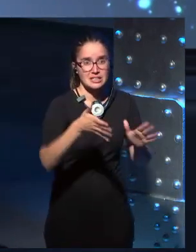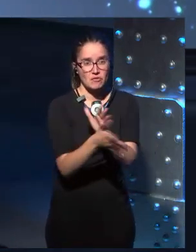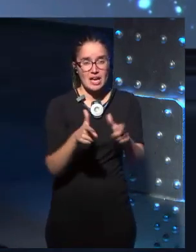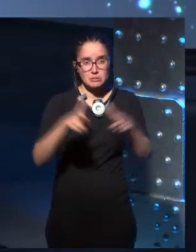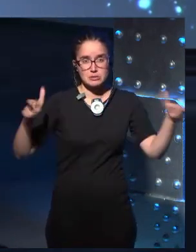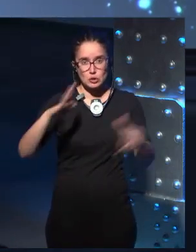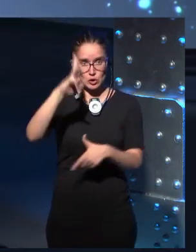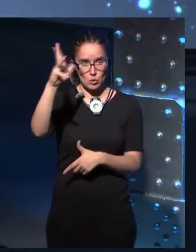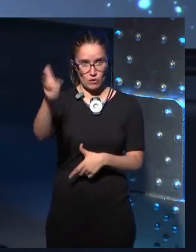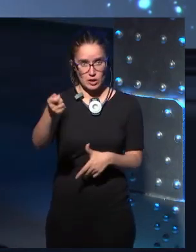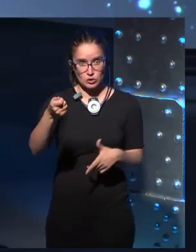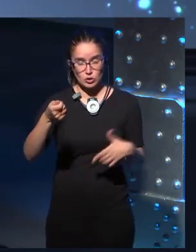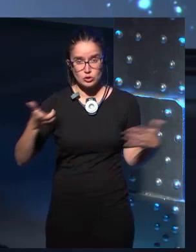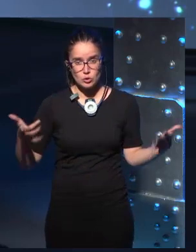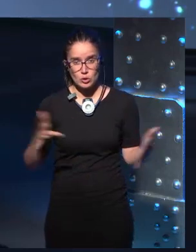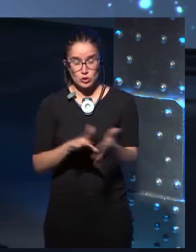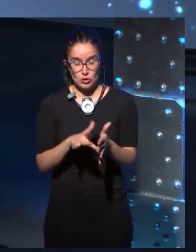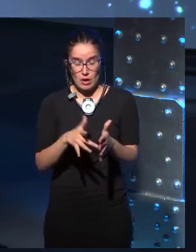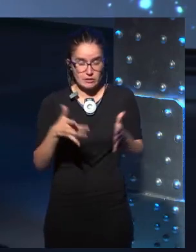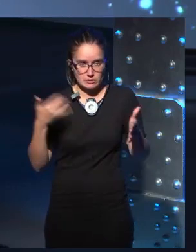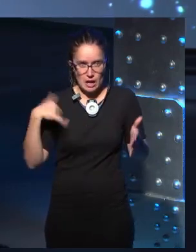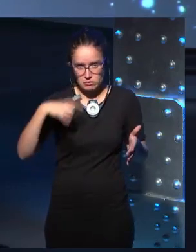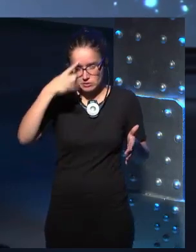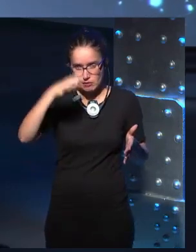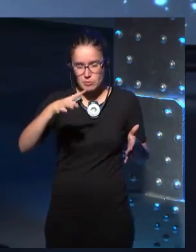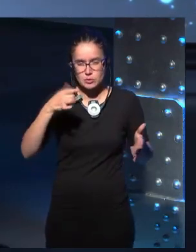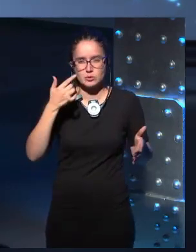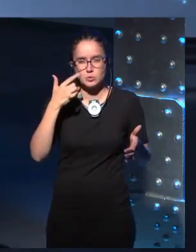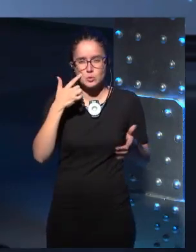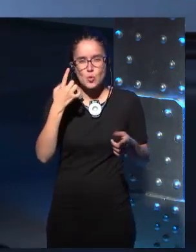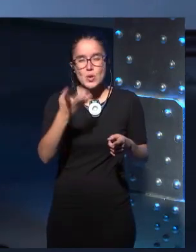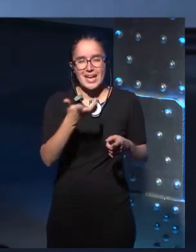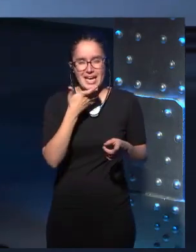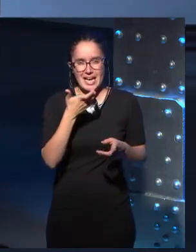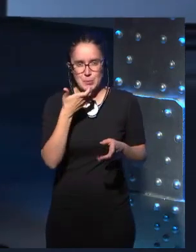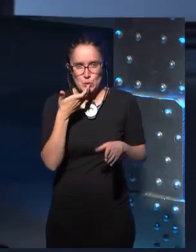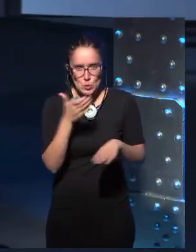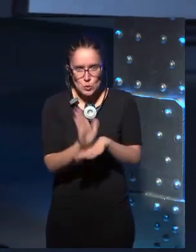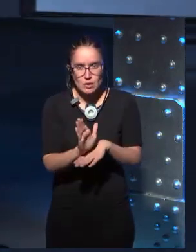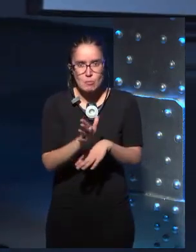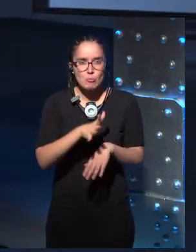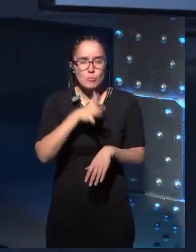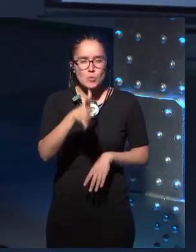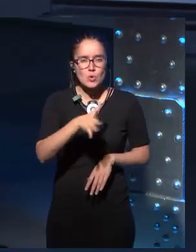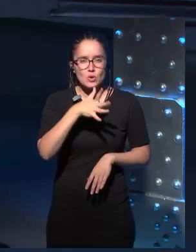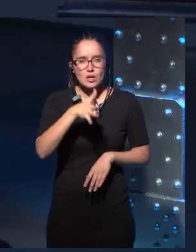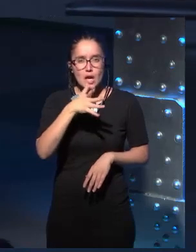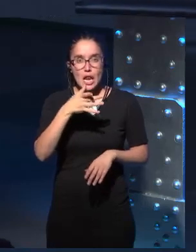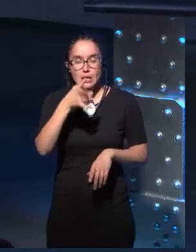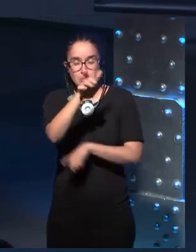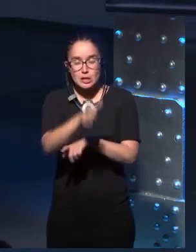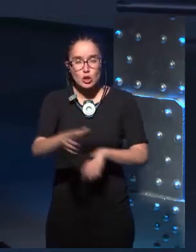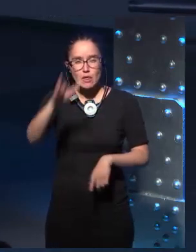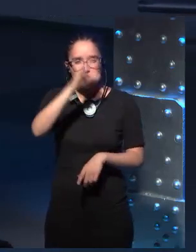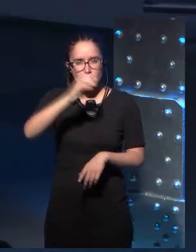Now, once we have that, let me give you an example of why scientists are so